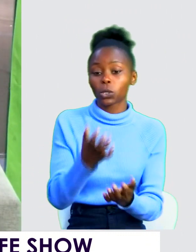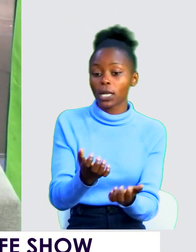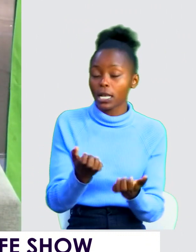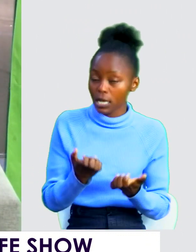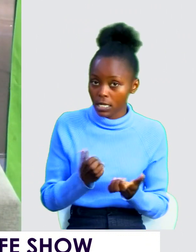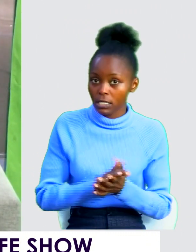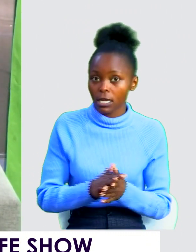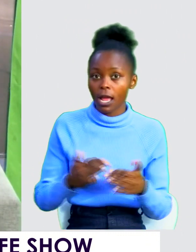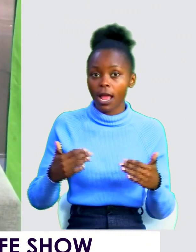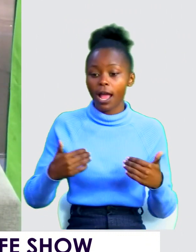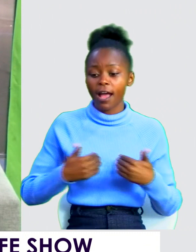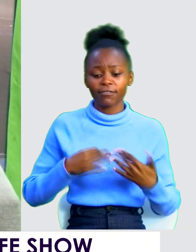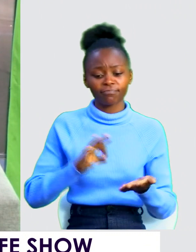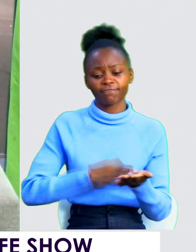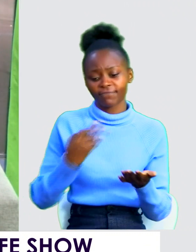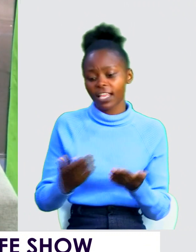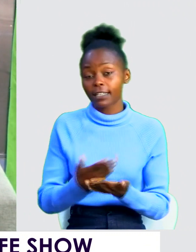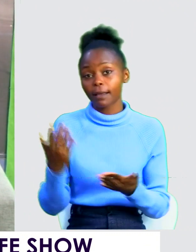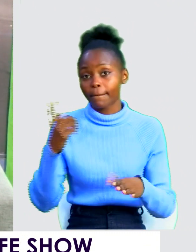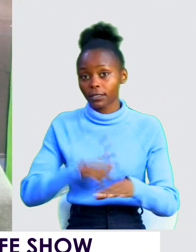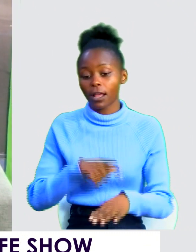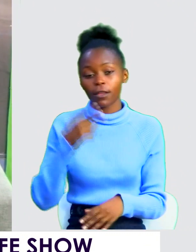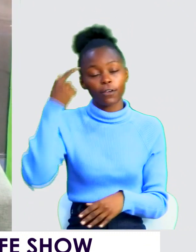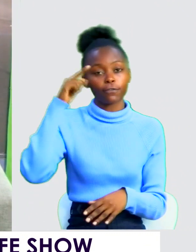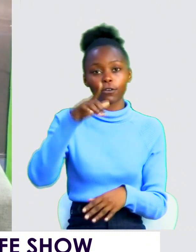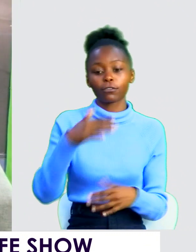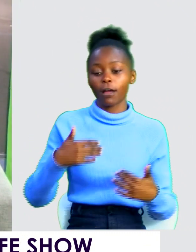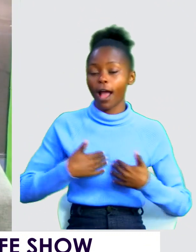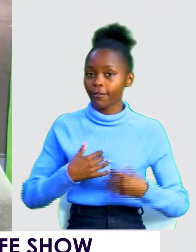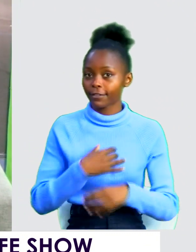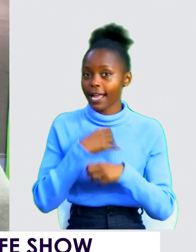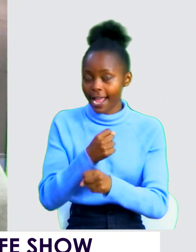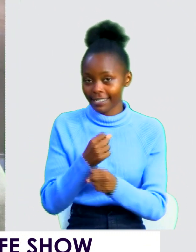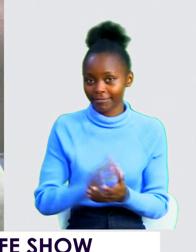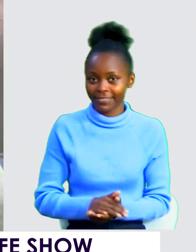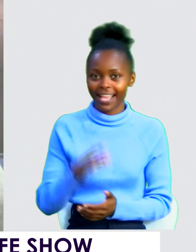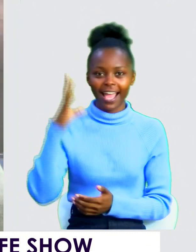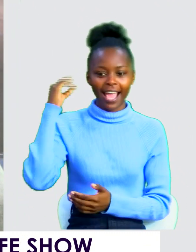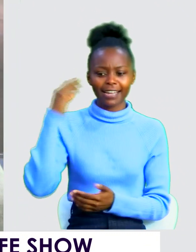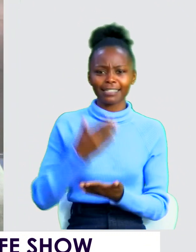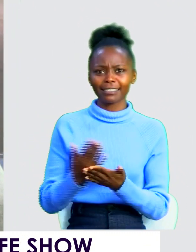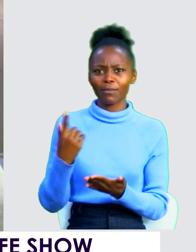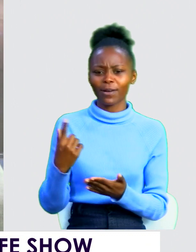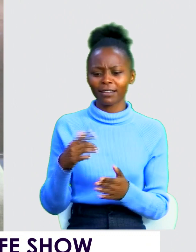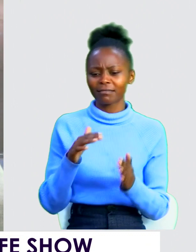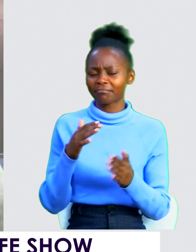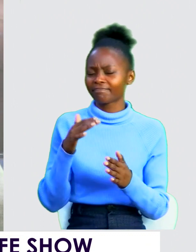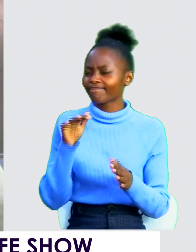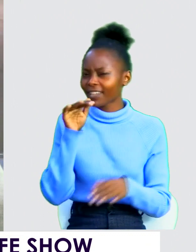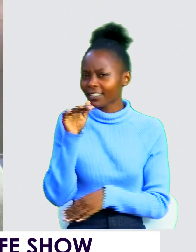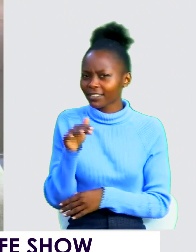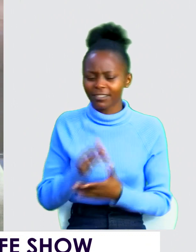failure sometimes for you to be courageous. You know, I had someone ask me, what is the worst that could